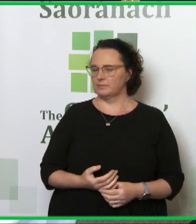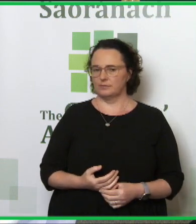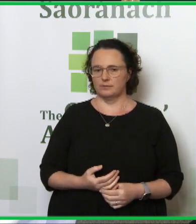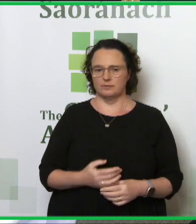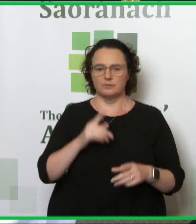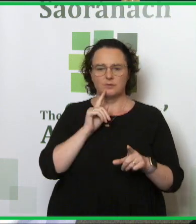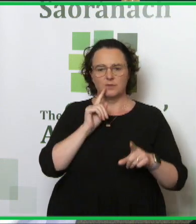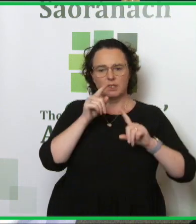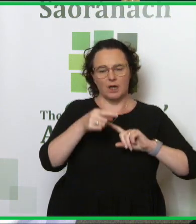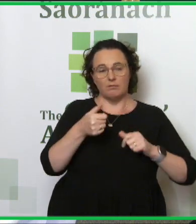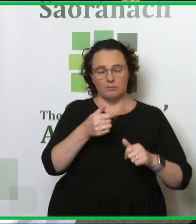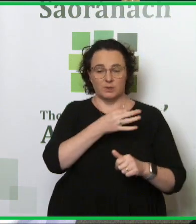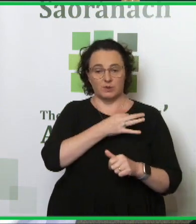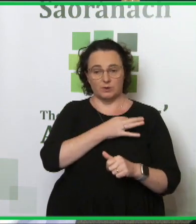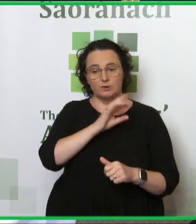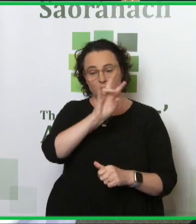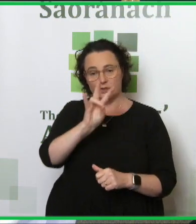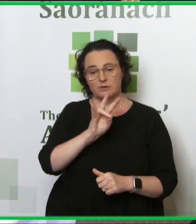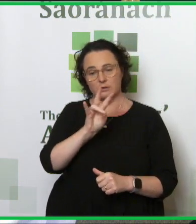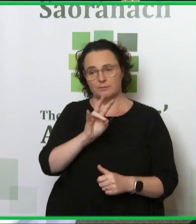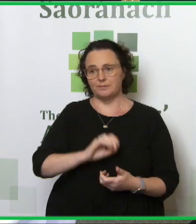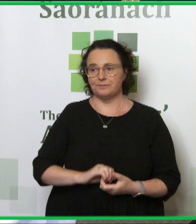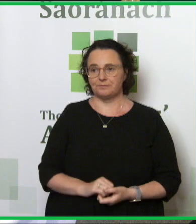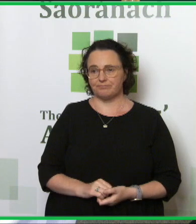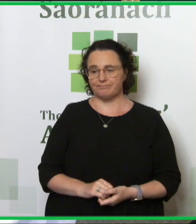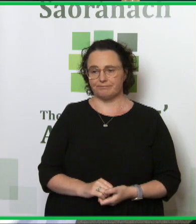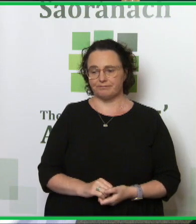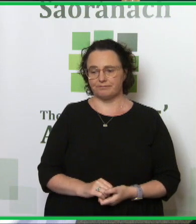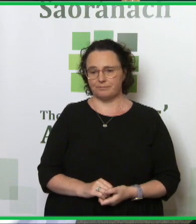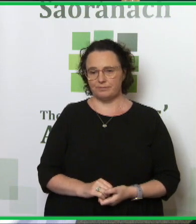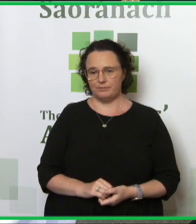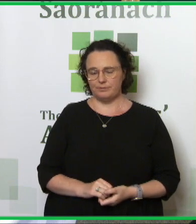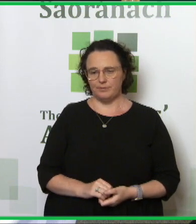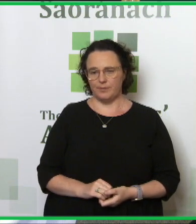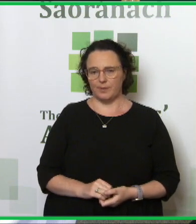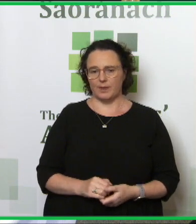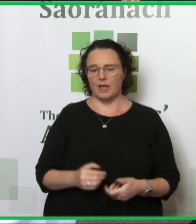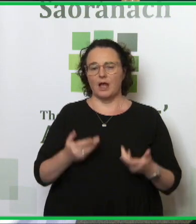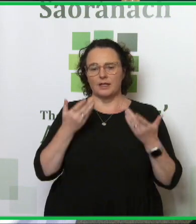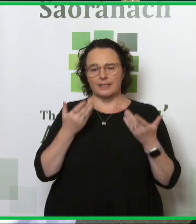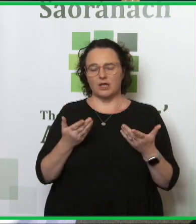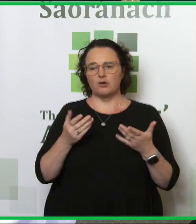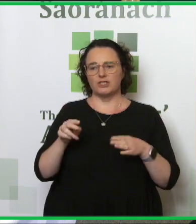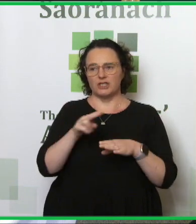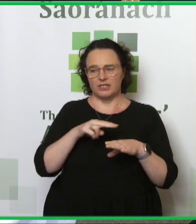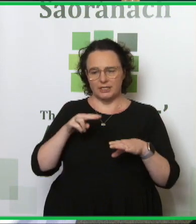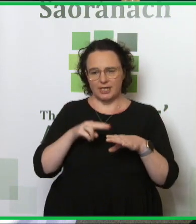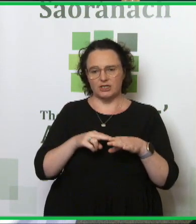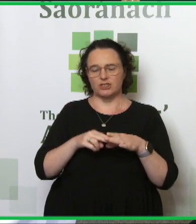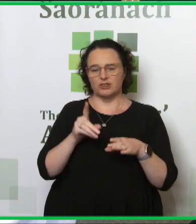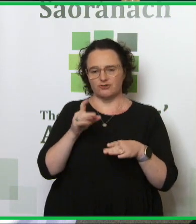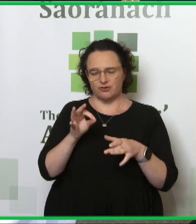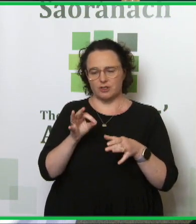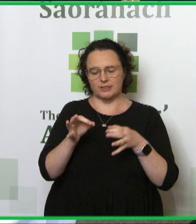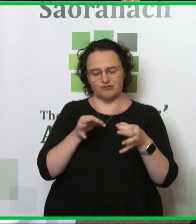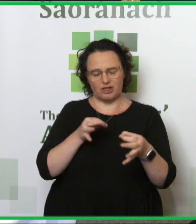It's a very good question. I mean, it's, I suppose, recognising that the current national drug strategy is at the end of its shelf life.